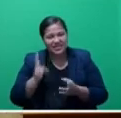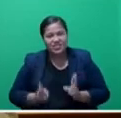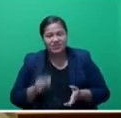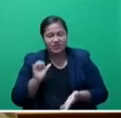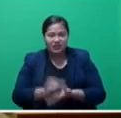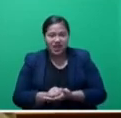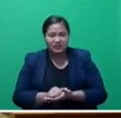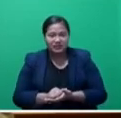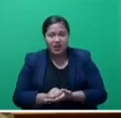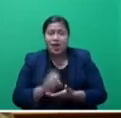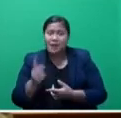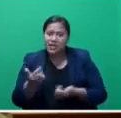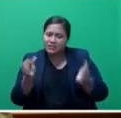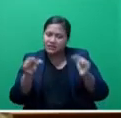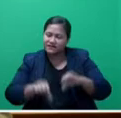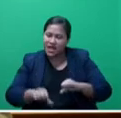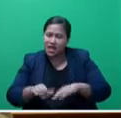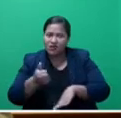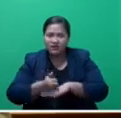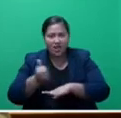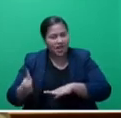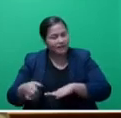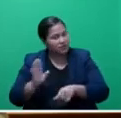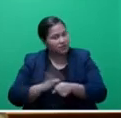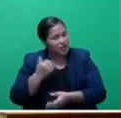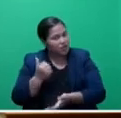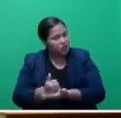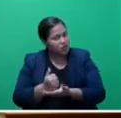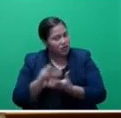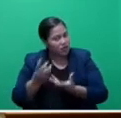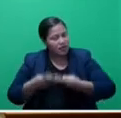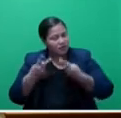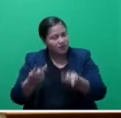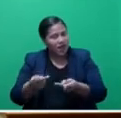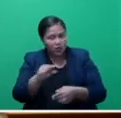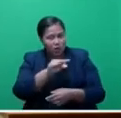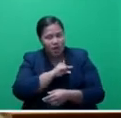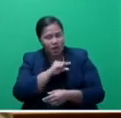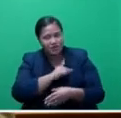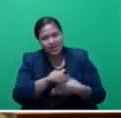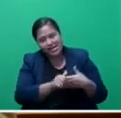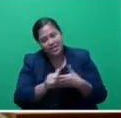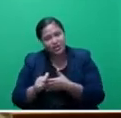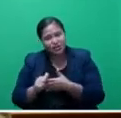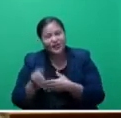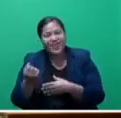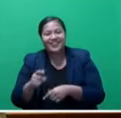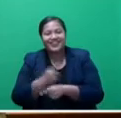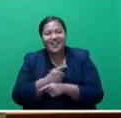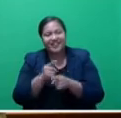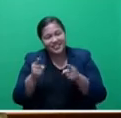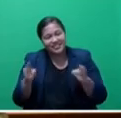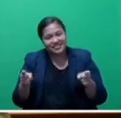government to ensure speaks volume about the quality of leadership and governance. Just a fortnight ago, Mr. Speaker, sir,